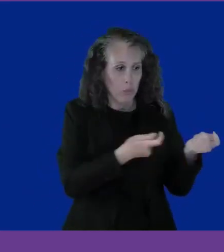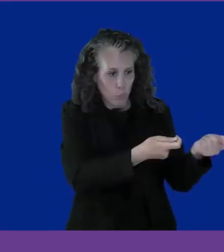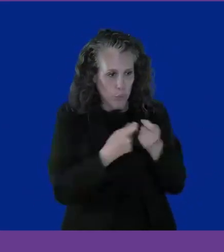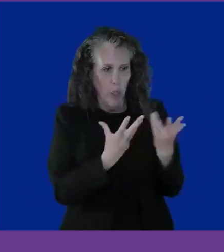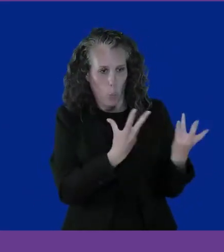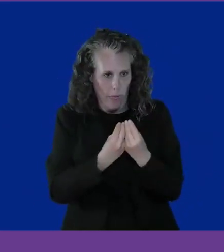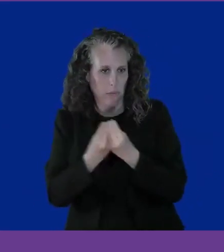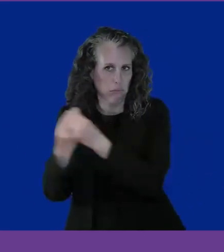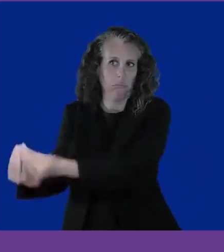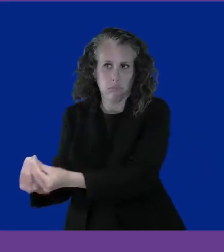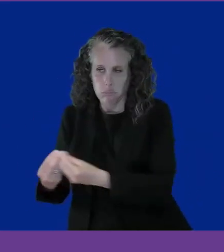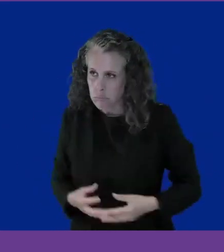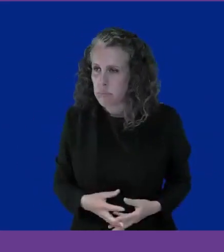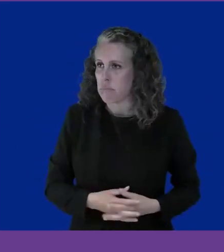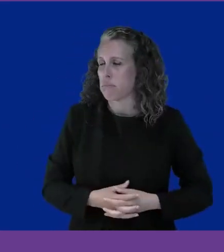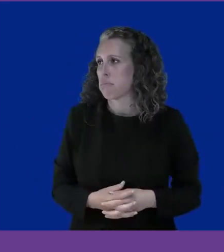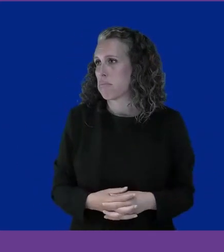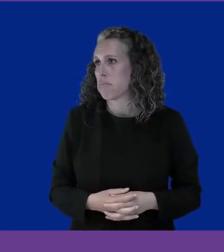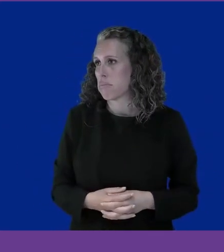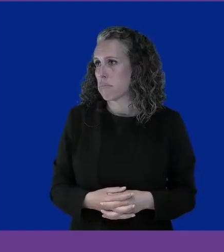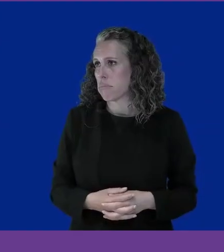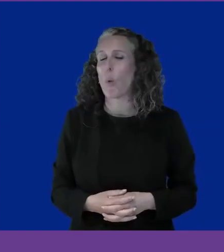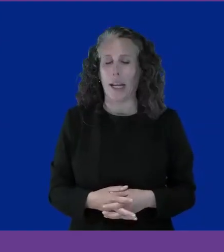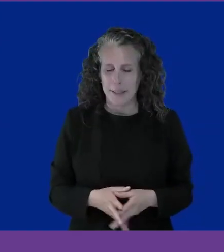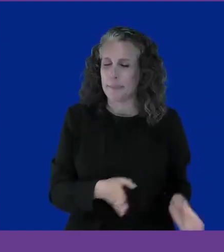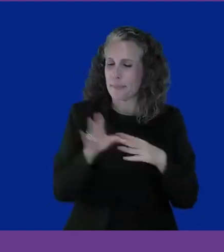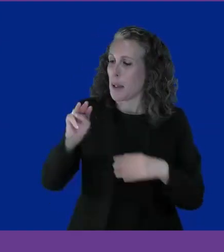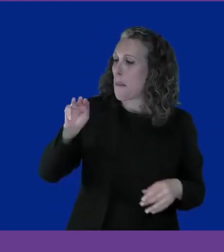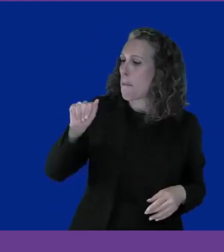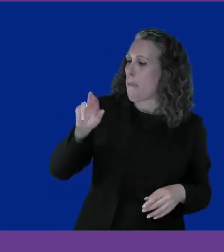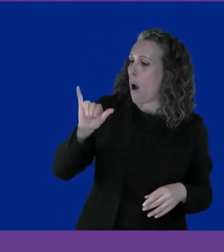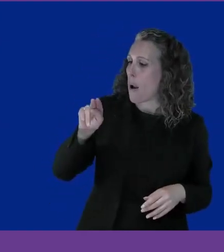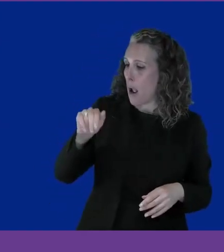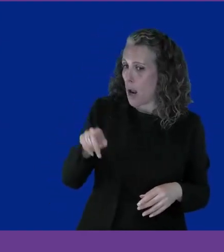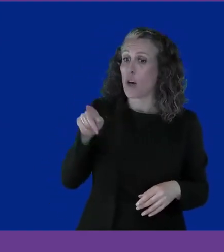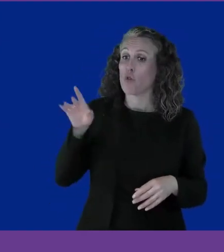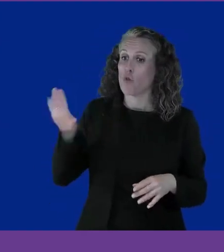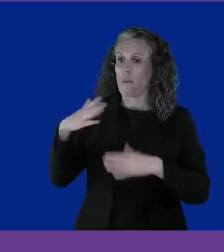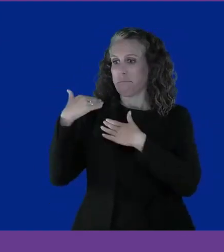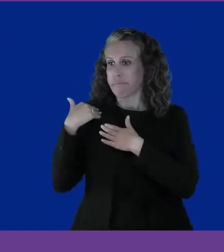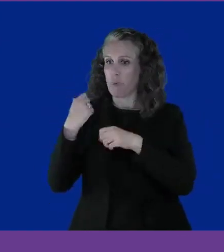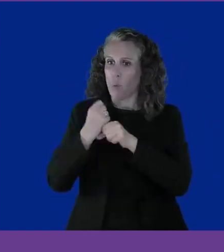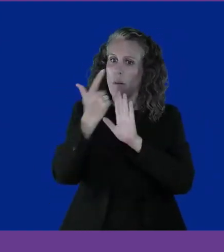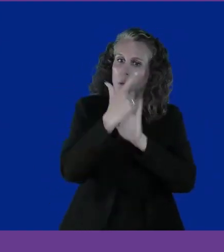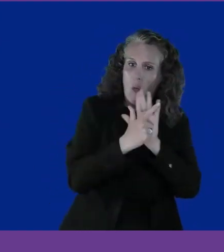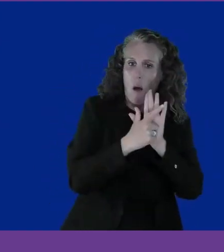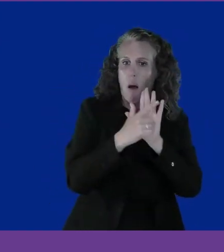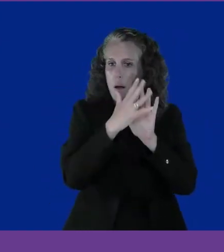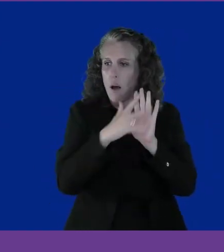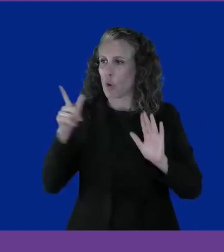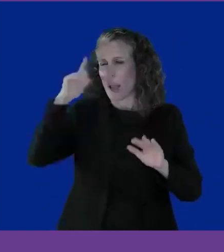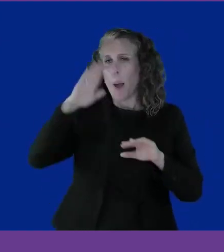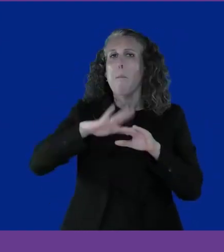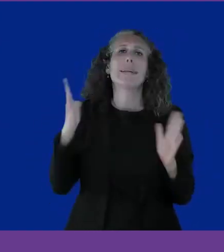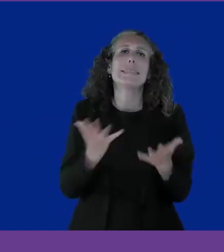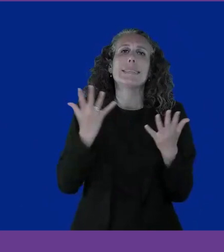And Mariana, when you do your regulation work, what would be easier? Easier.